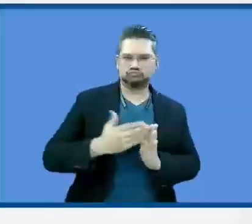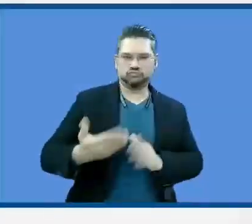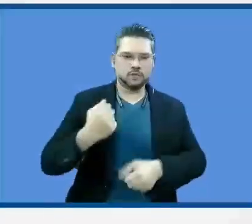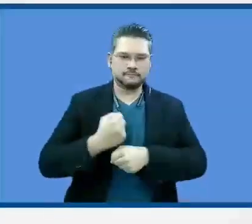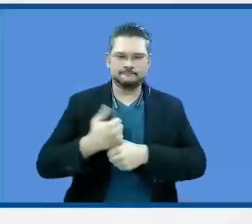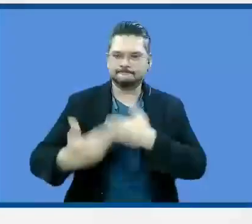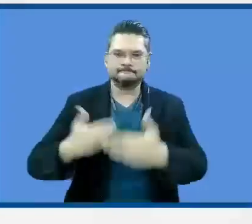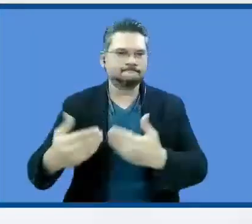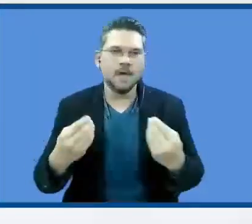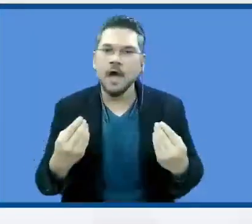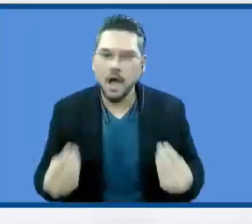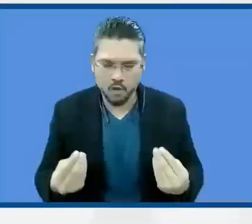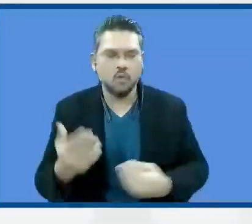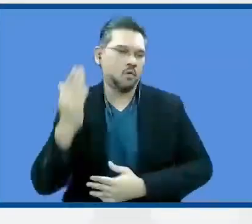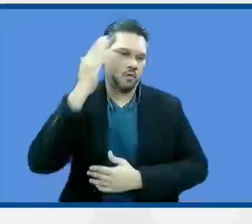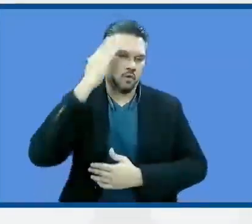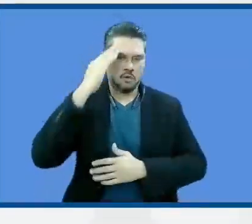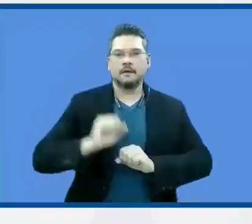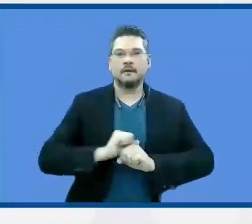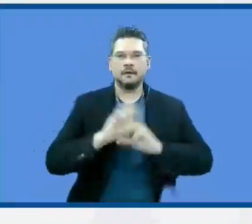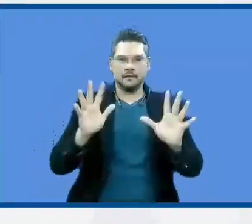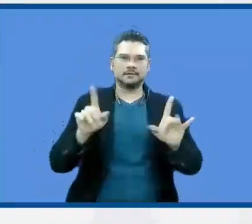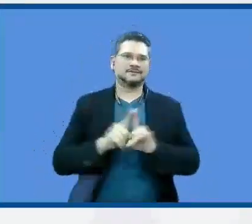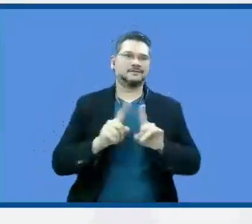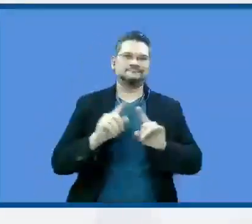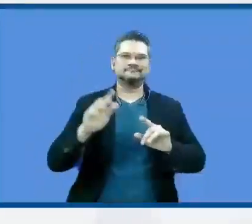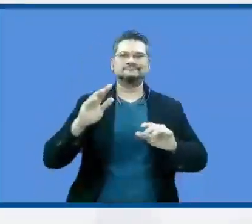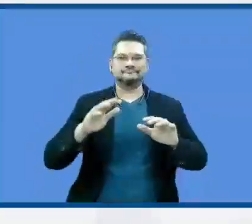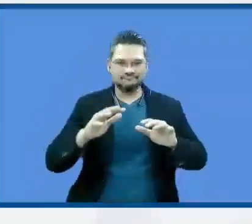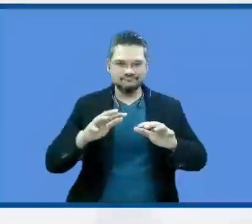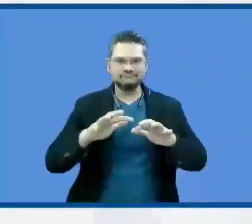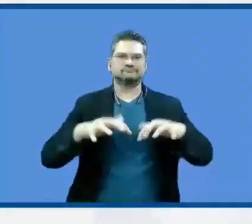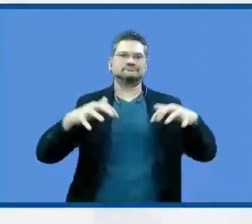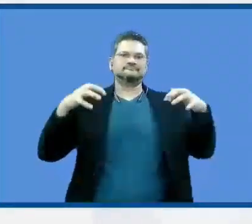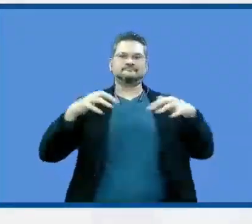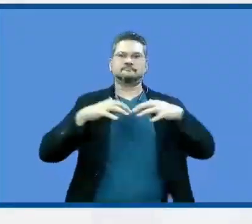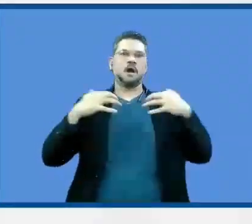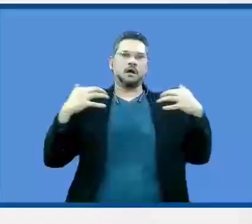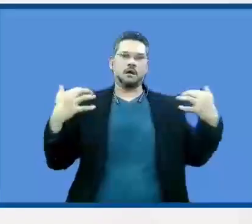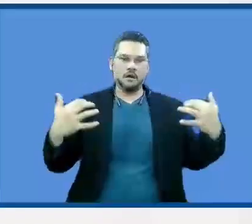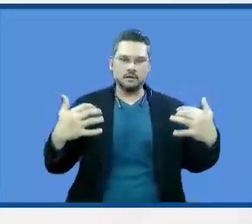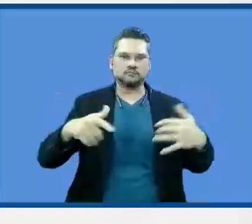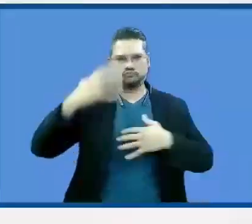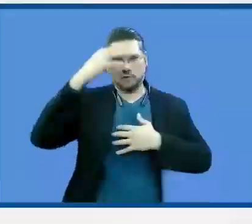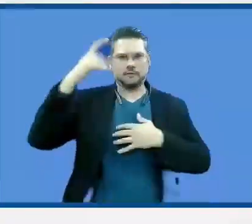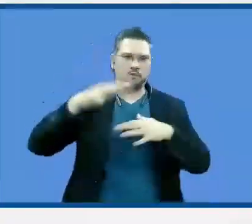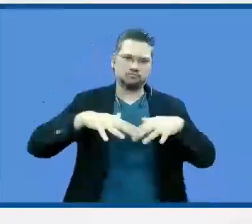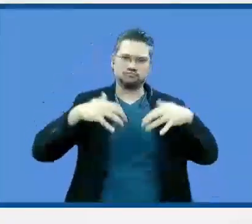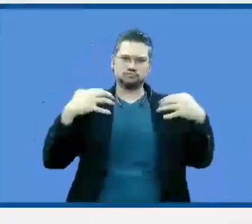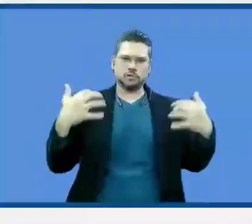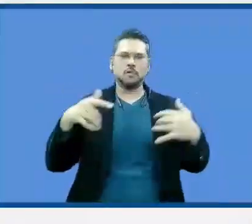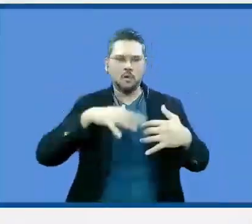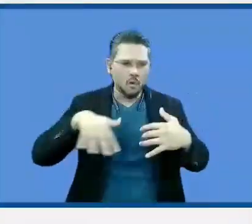at the parliament, so everything that is being shown around the world should also be included as a tool in order to strengthen our